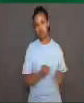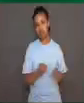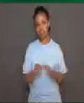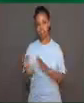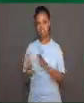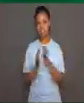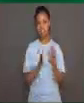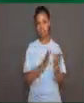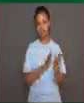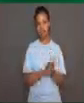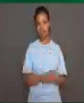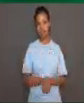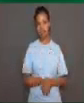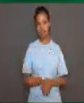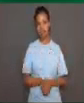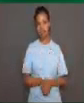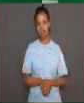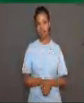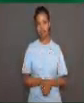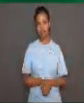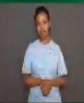Students, let's get ready.